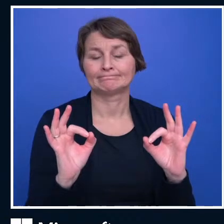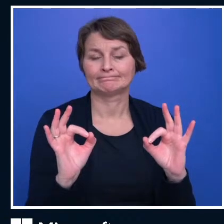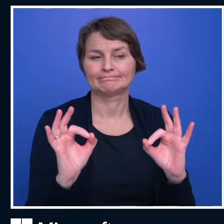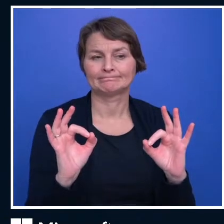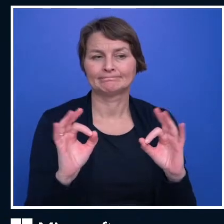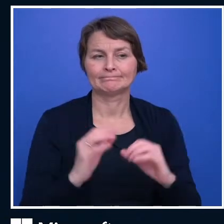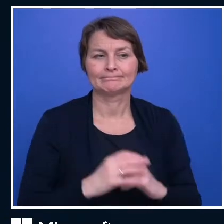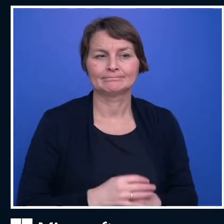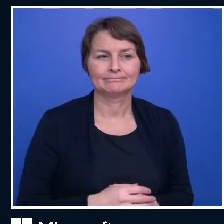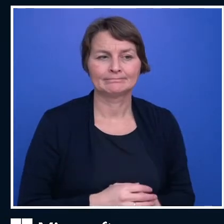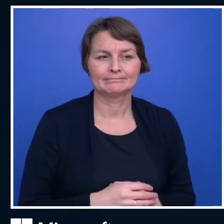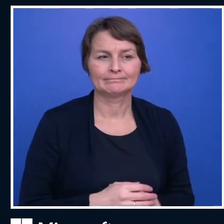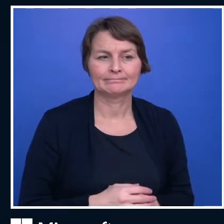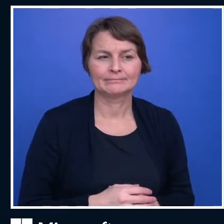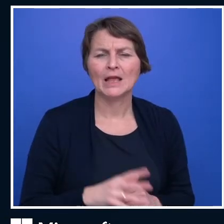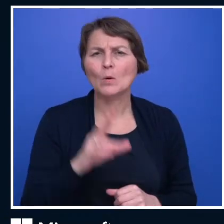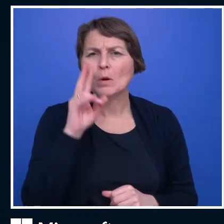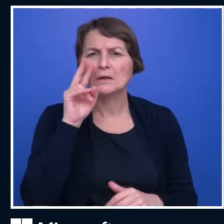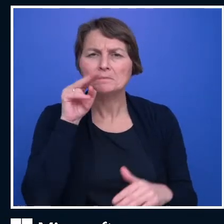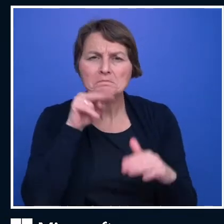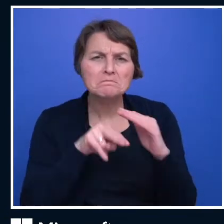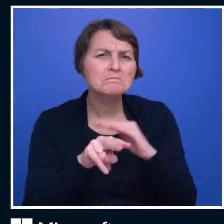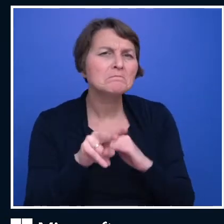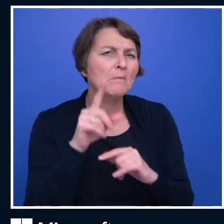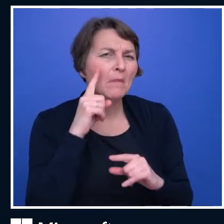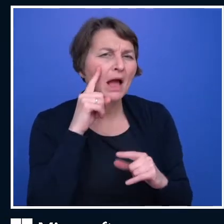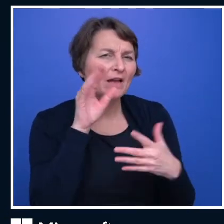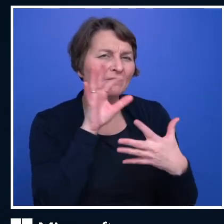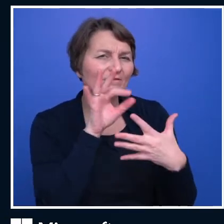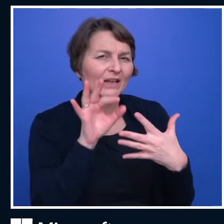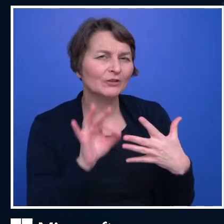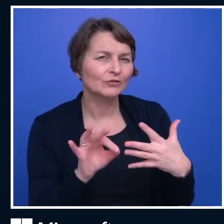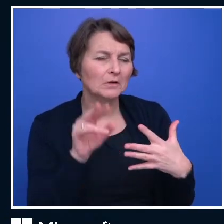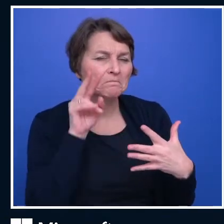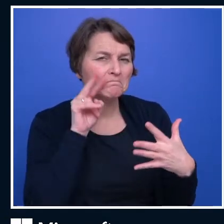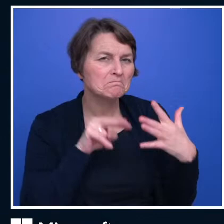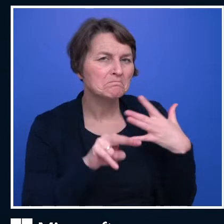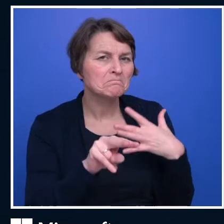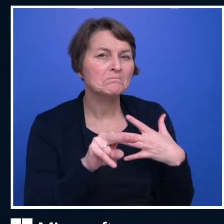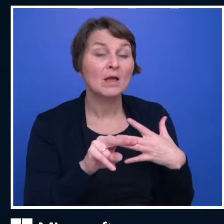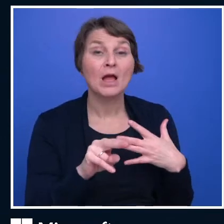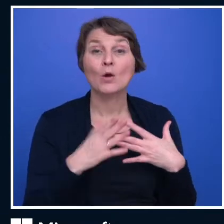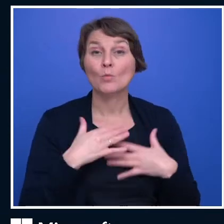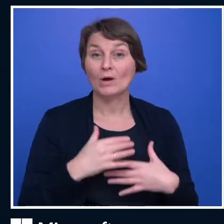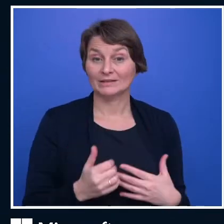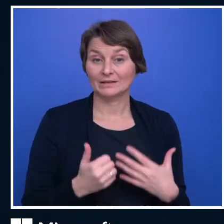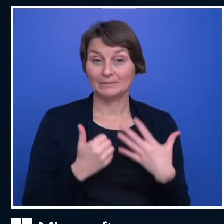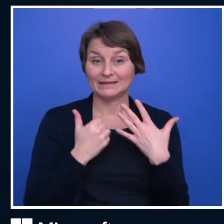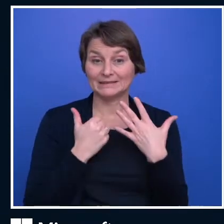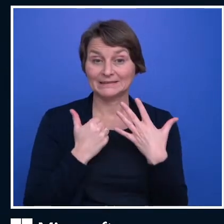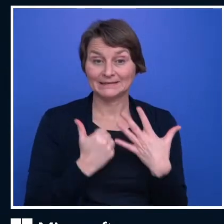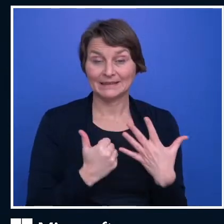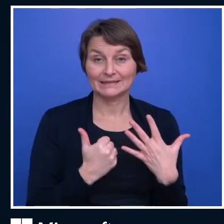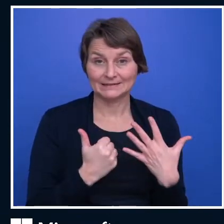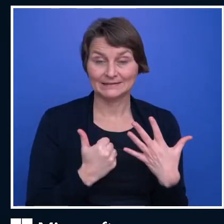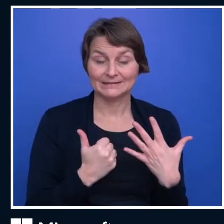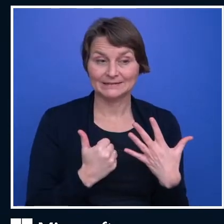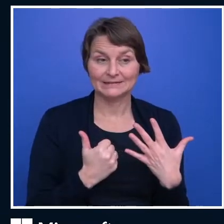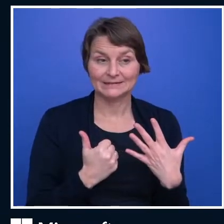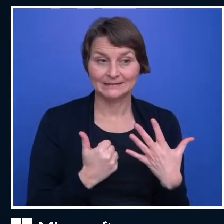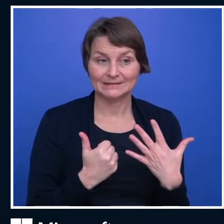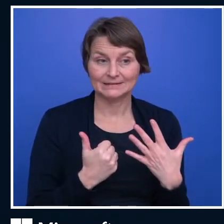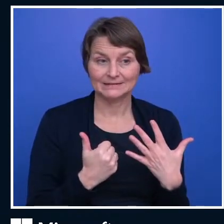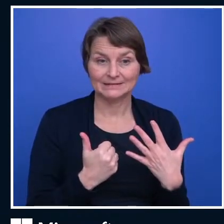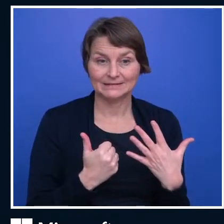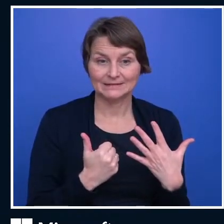my protected feature or protected attribute to be 6. So that is what I'm doing over here, and